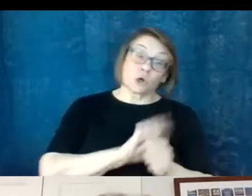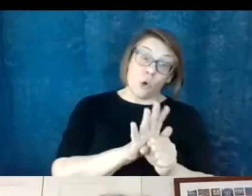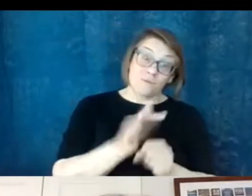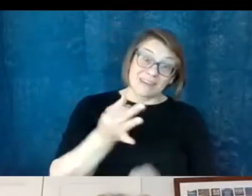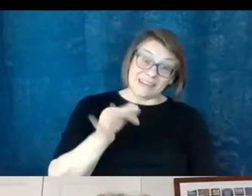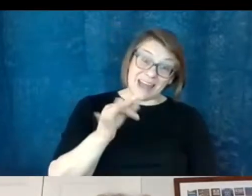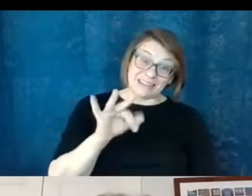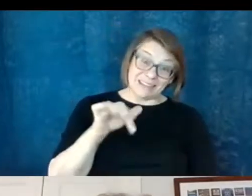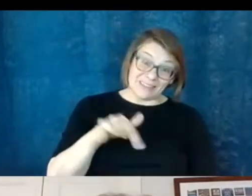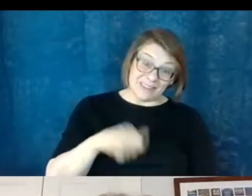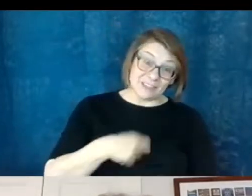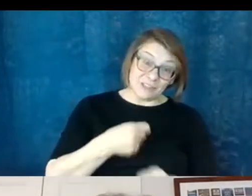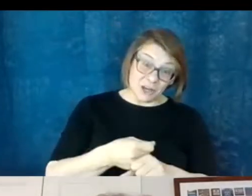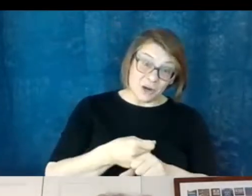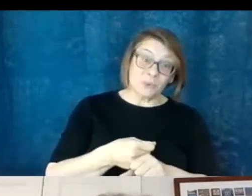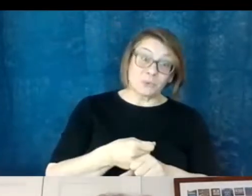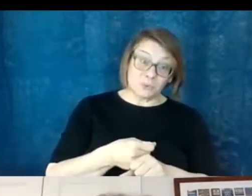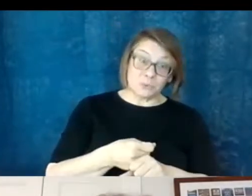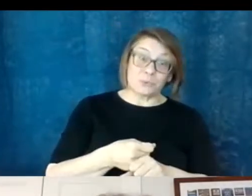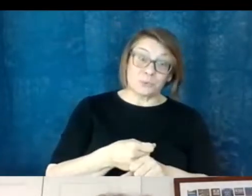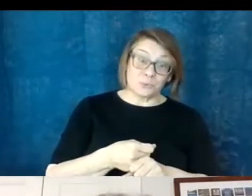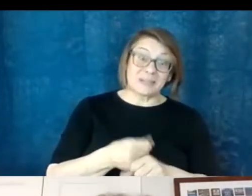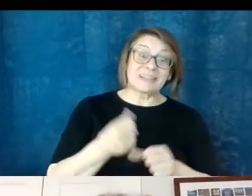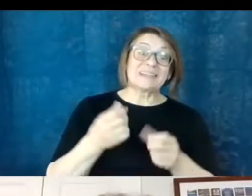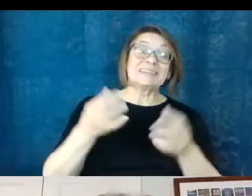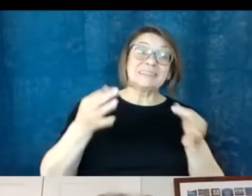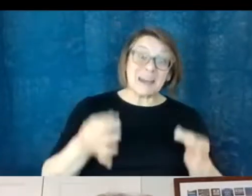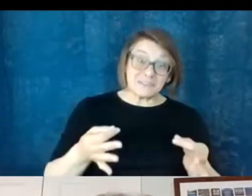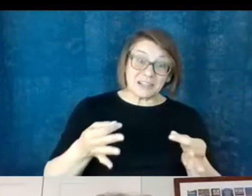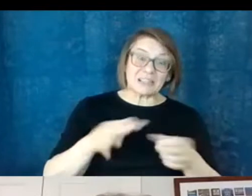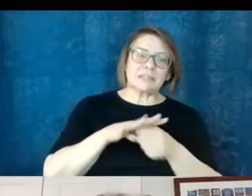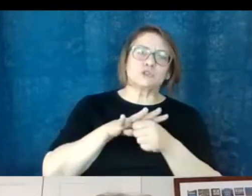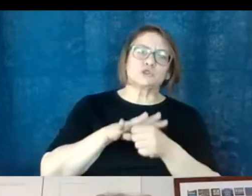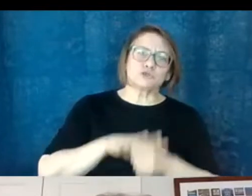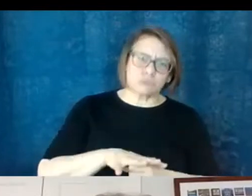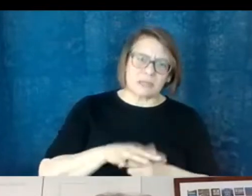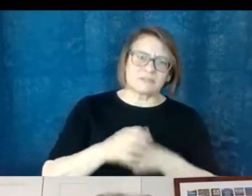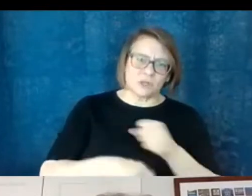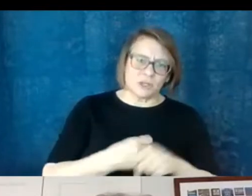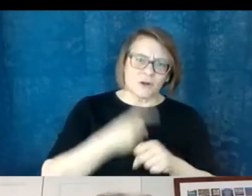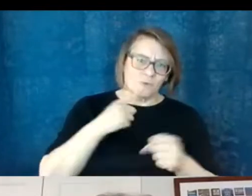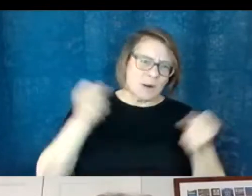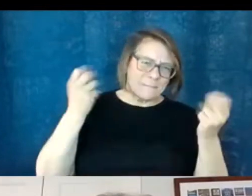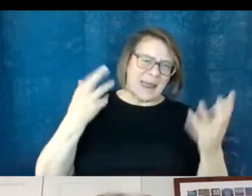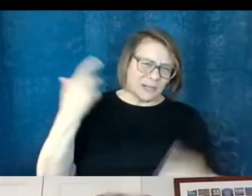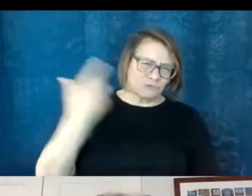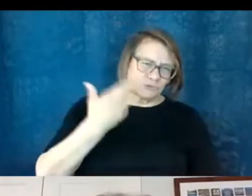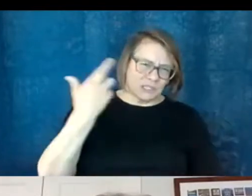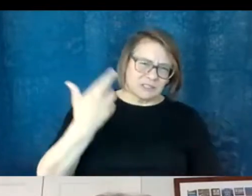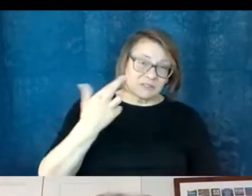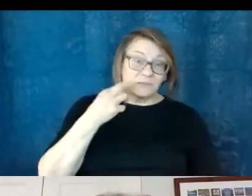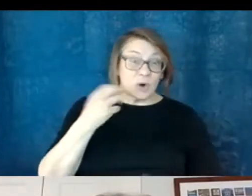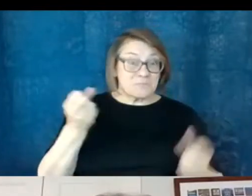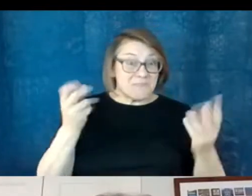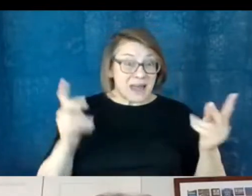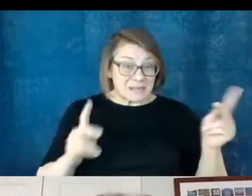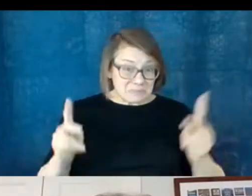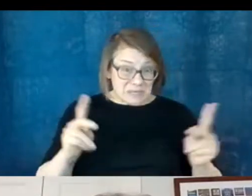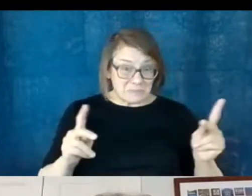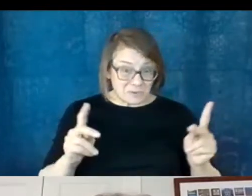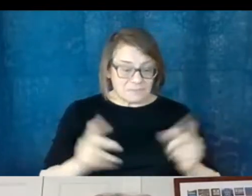COVID-19 this year has been a year of overall stress for many reasons, for many different